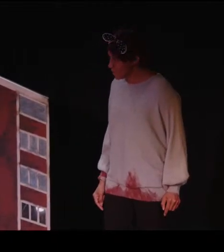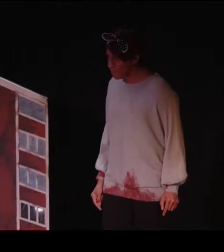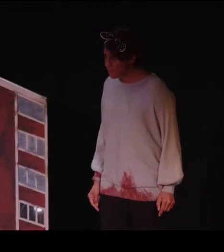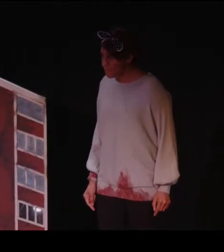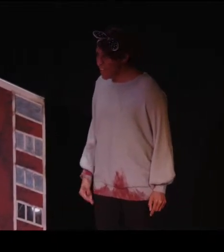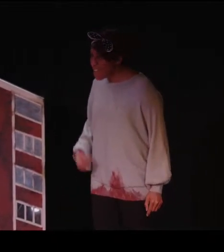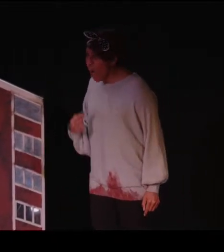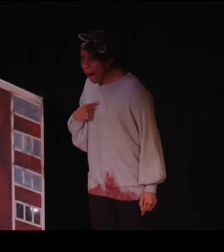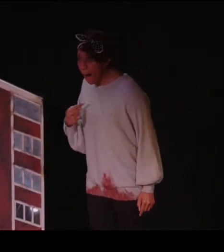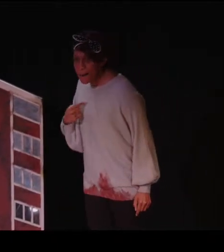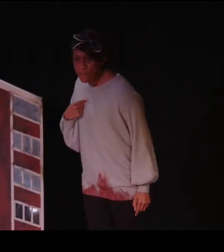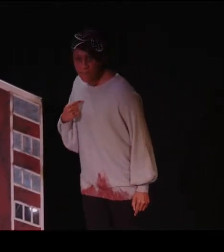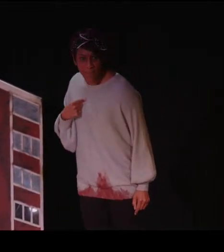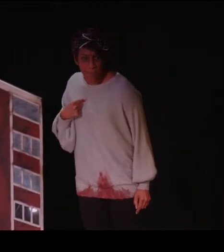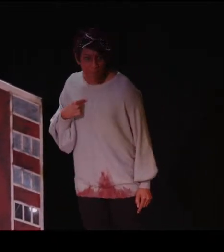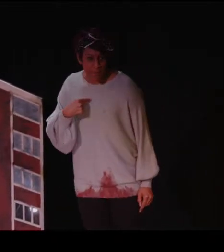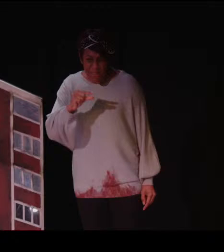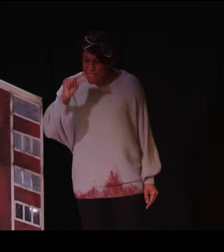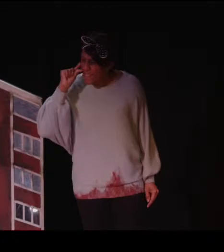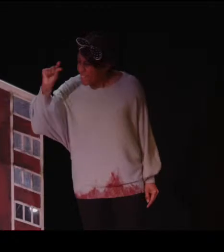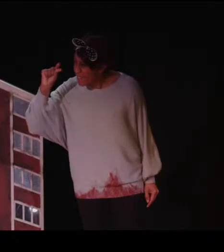here.